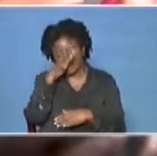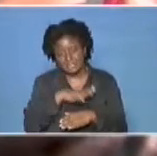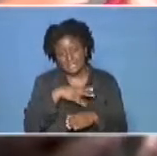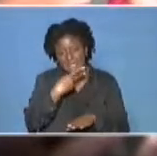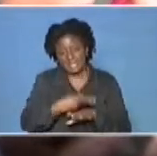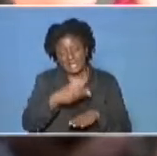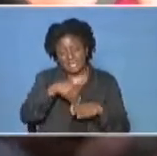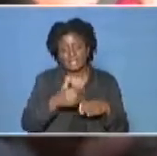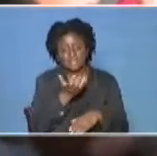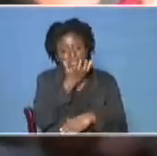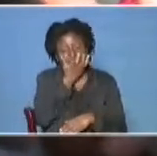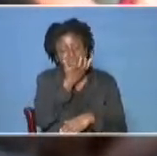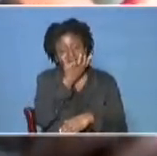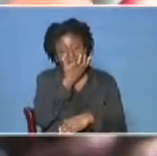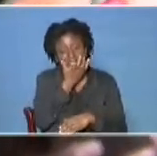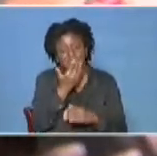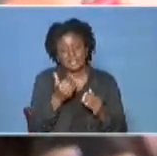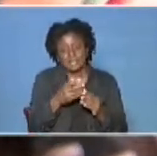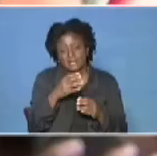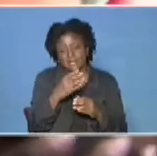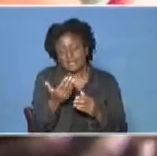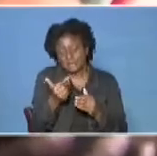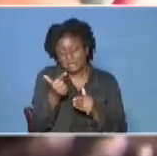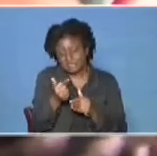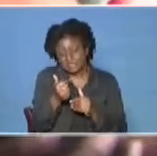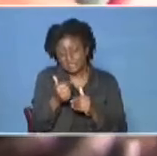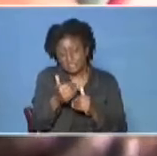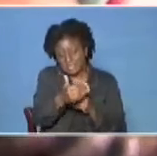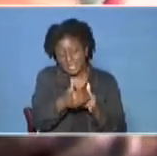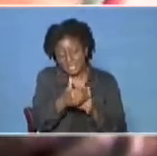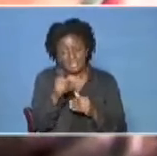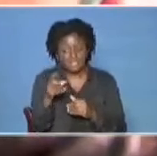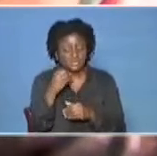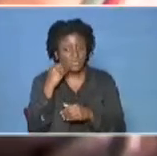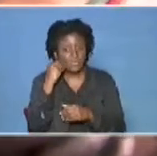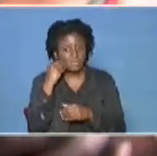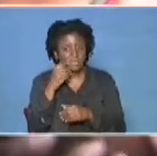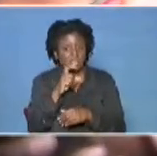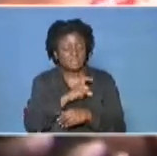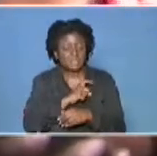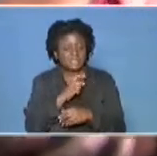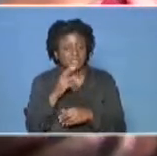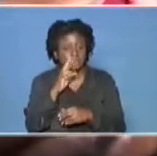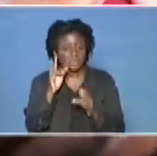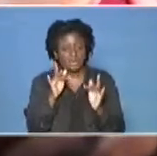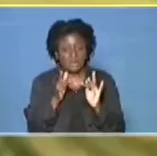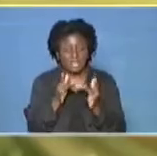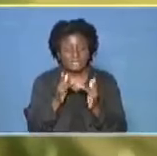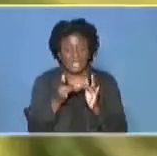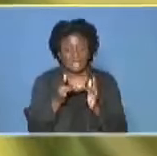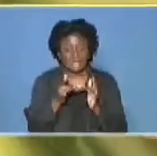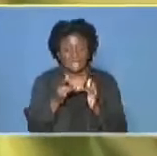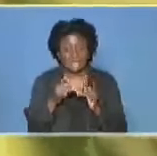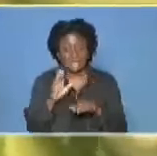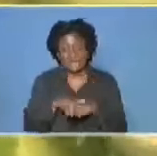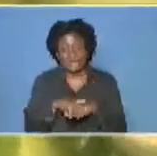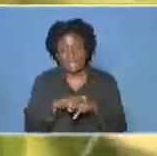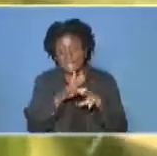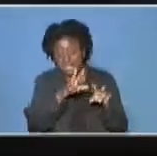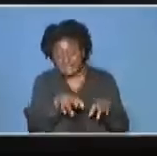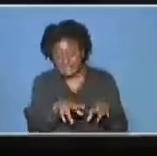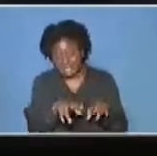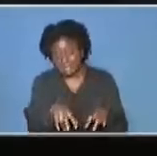the grass just feet away from his home. The police were contacted, and on examination